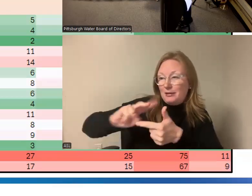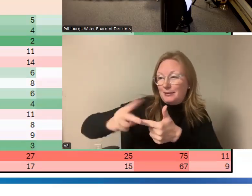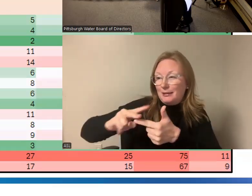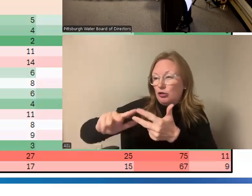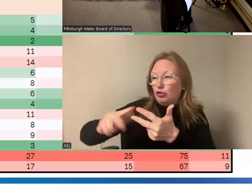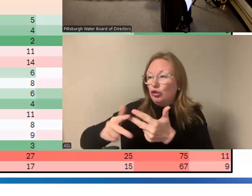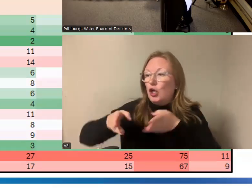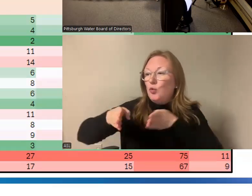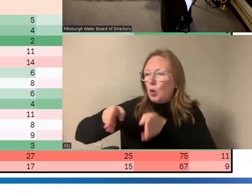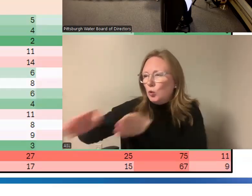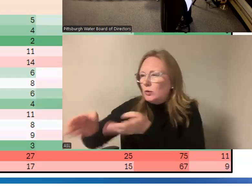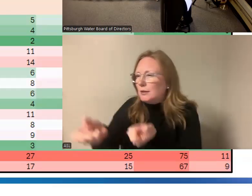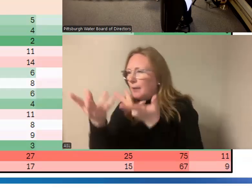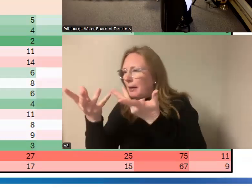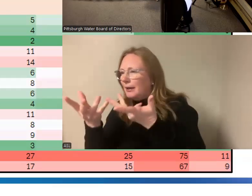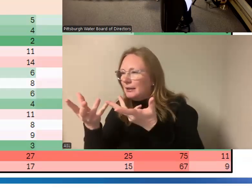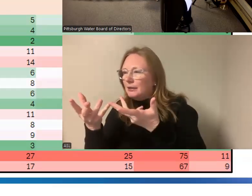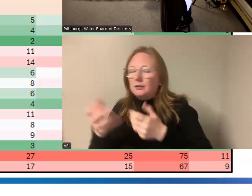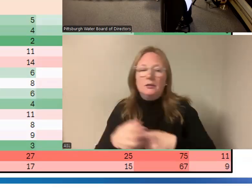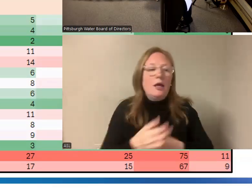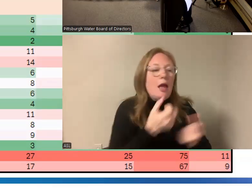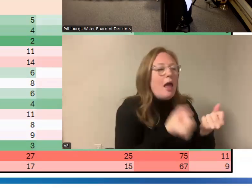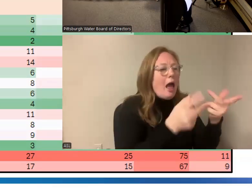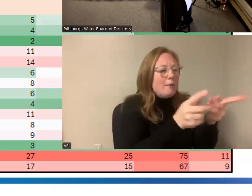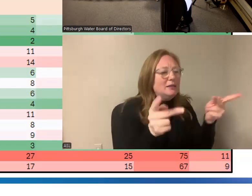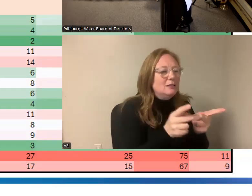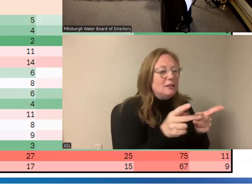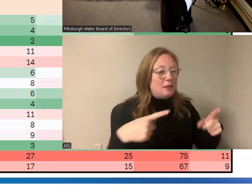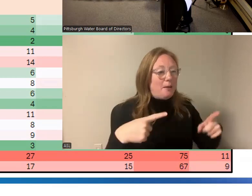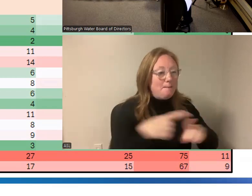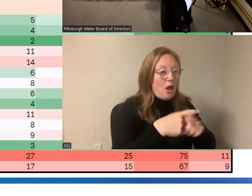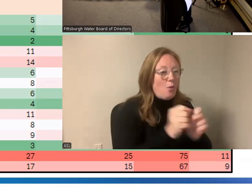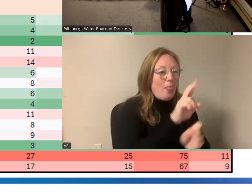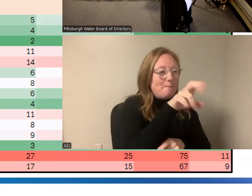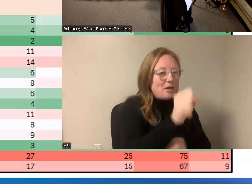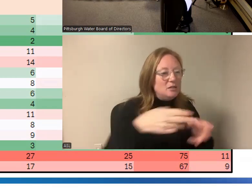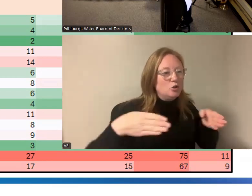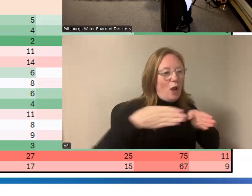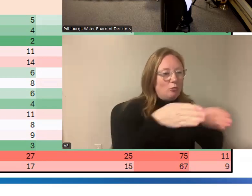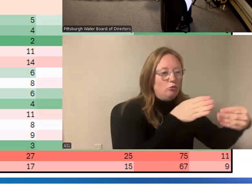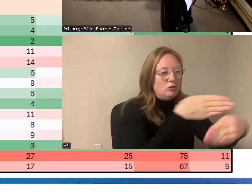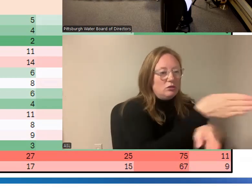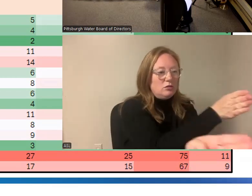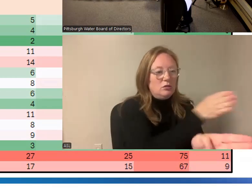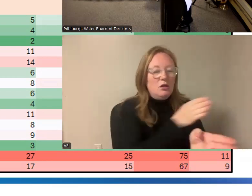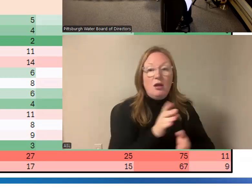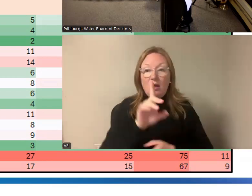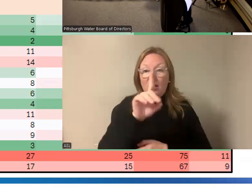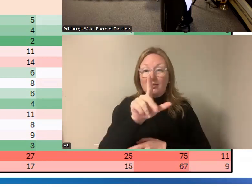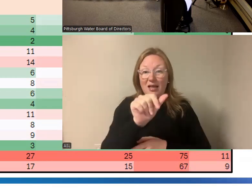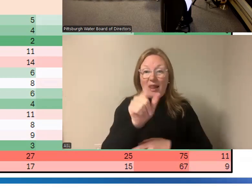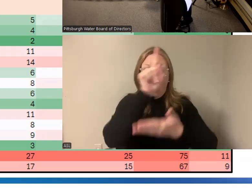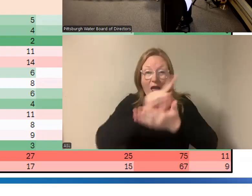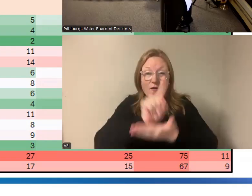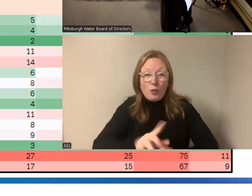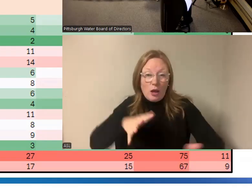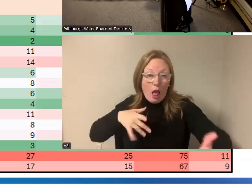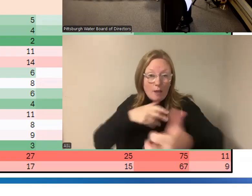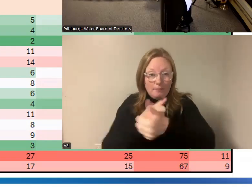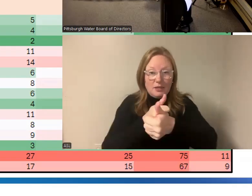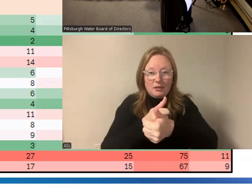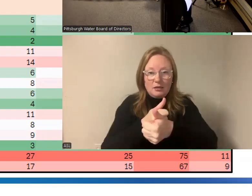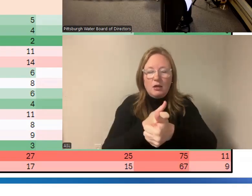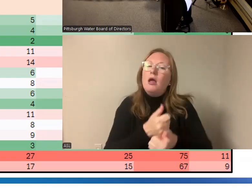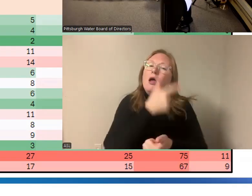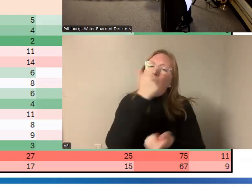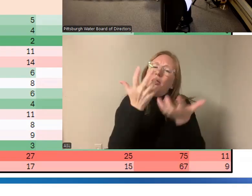roads, and the number of sites intersecting with bus routes. The data is updated weekly to reflect the